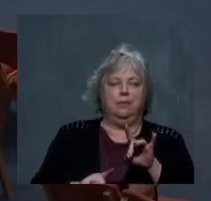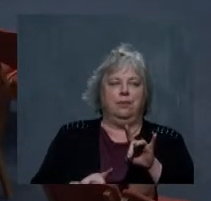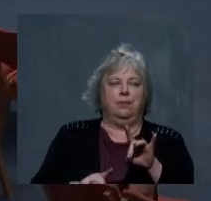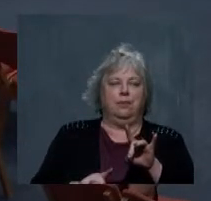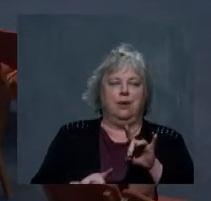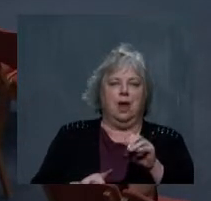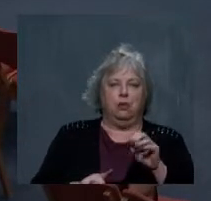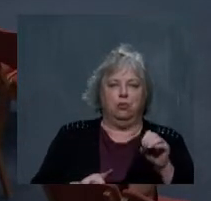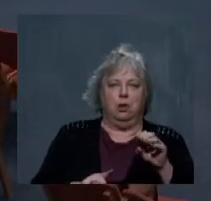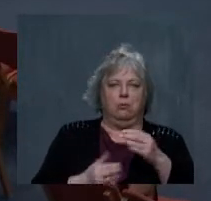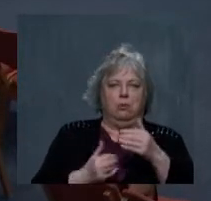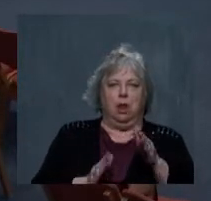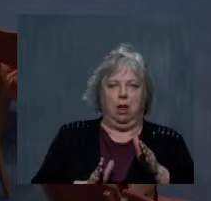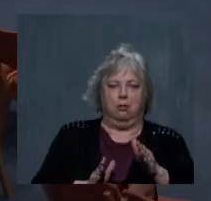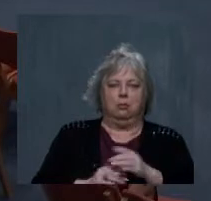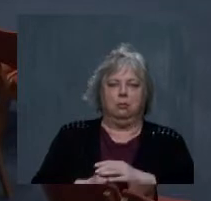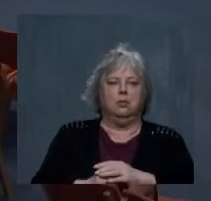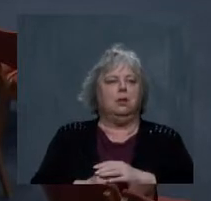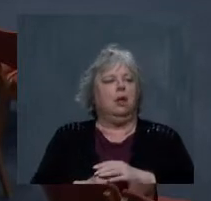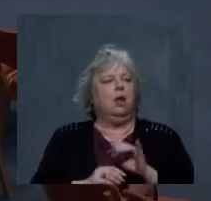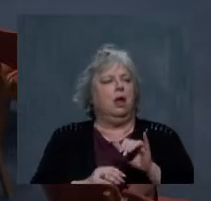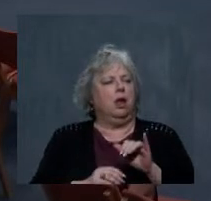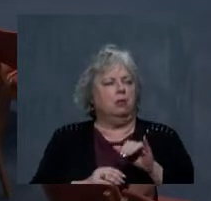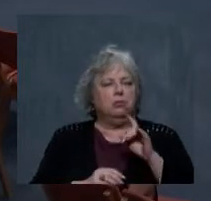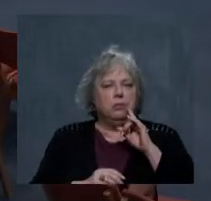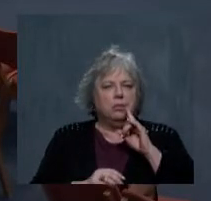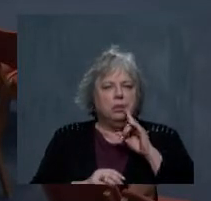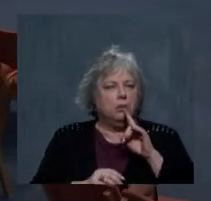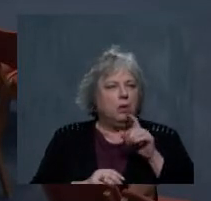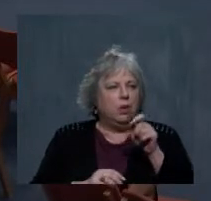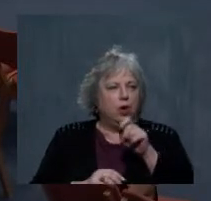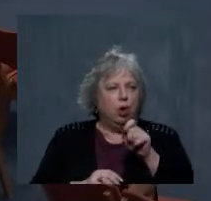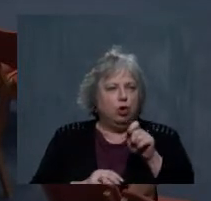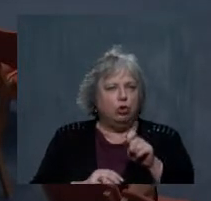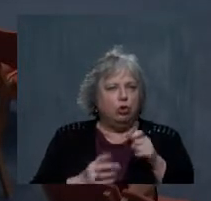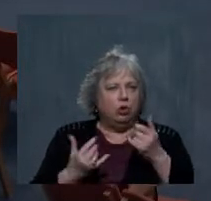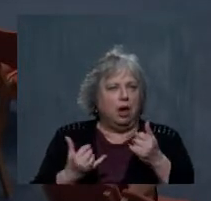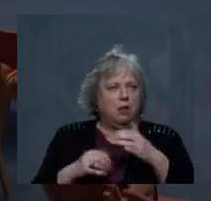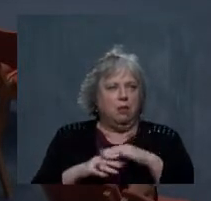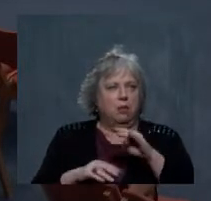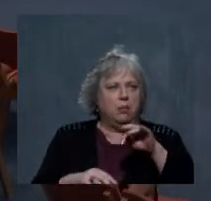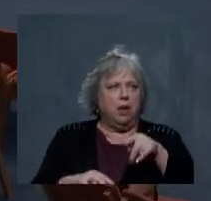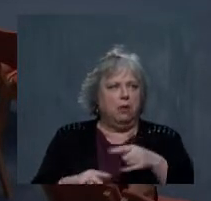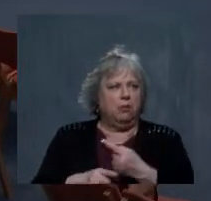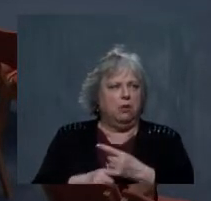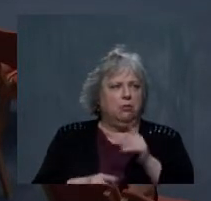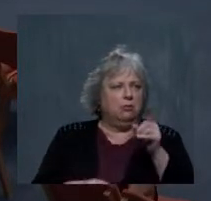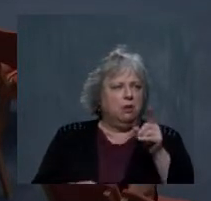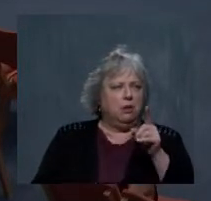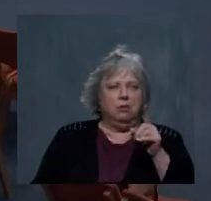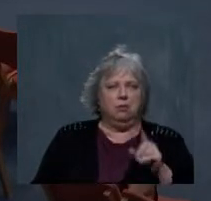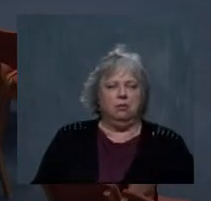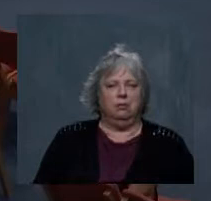2800 block. I think it's where the cursor is, right, Walter? Is that what? Right there.